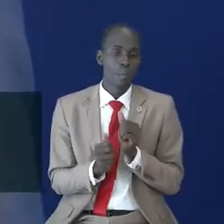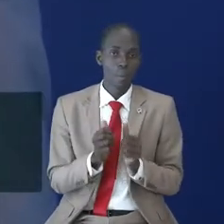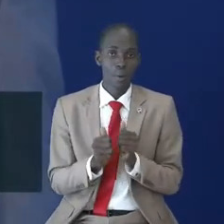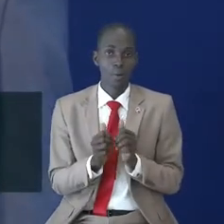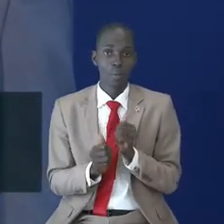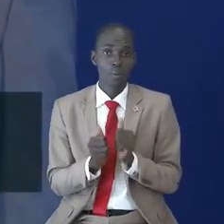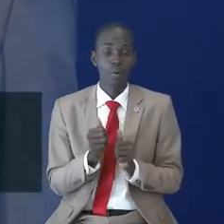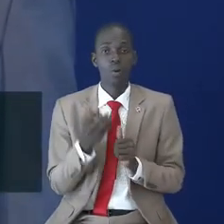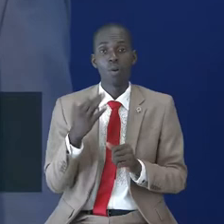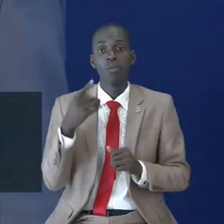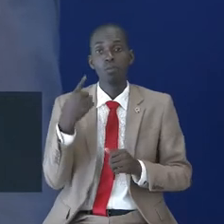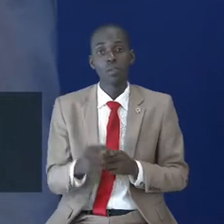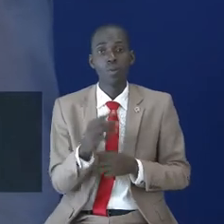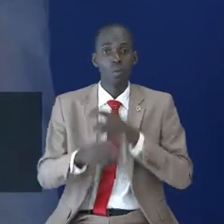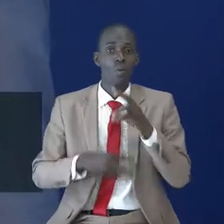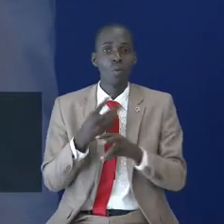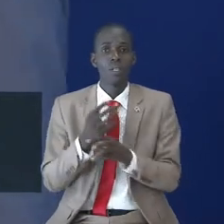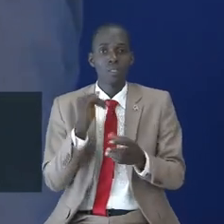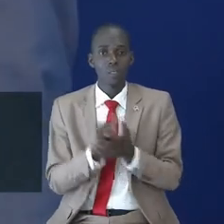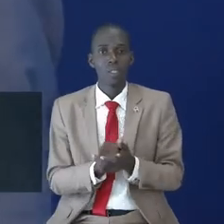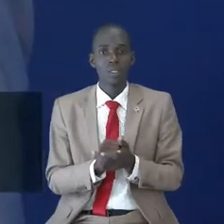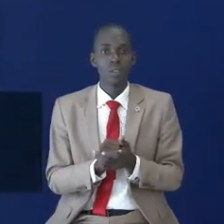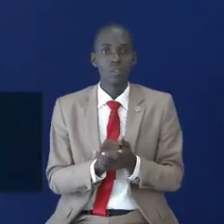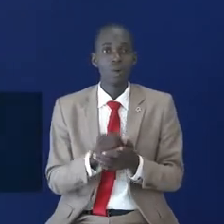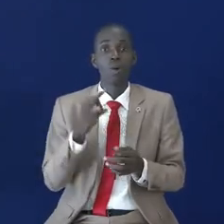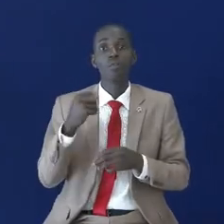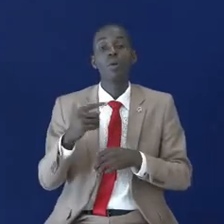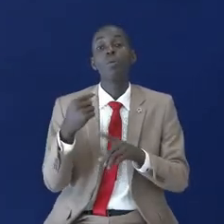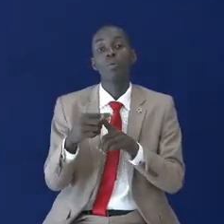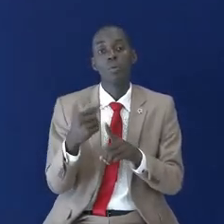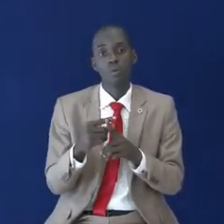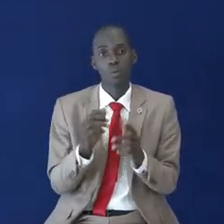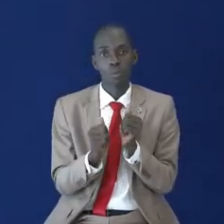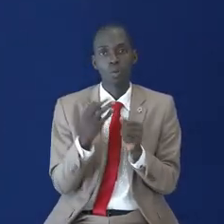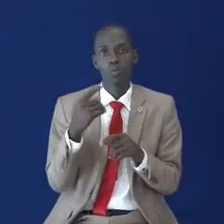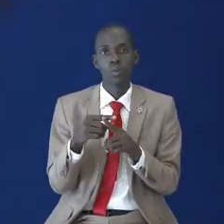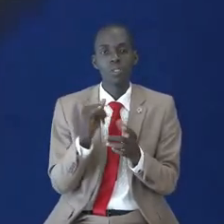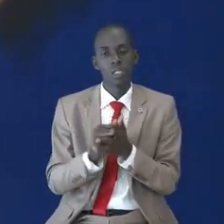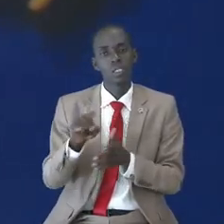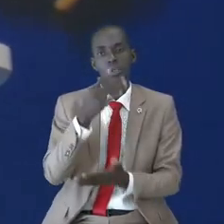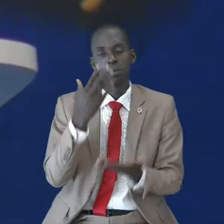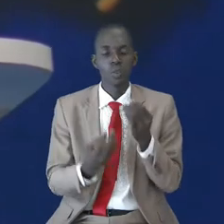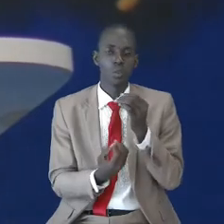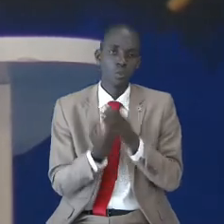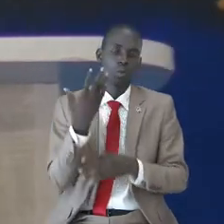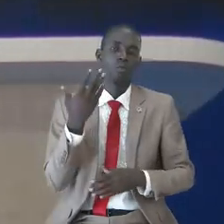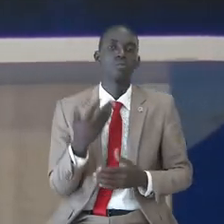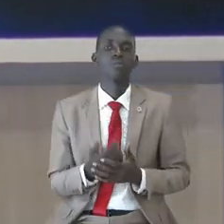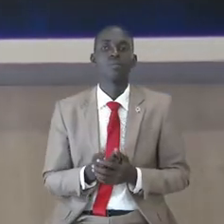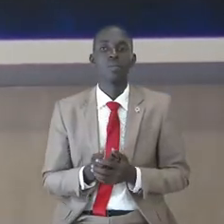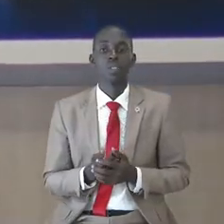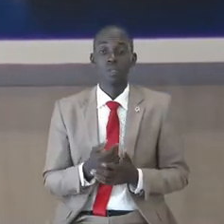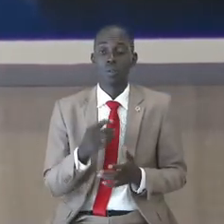ye may grow thereby. The emphasis of the scripture is that you